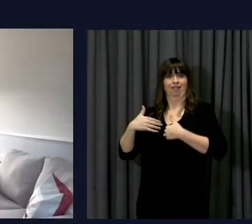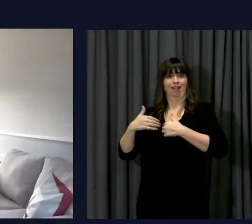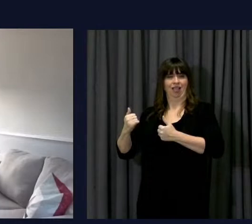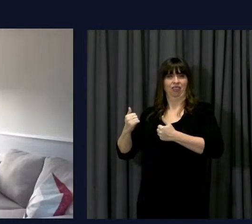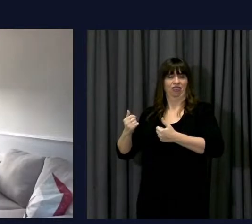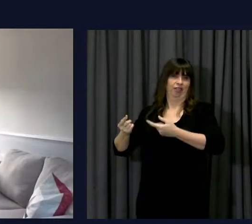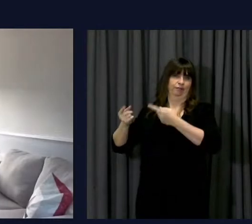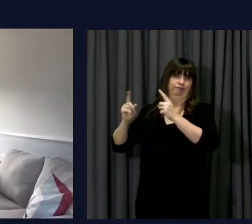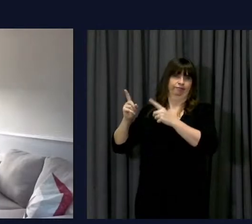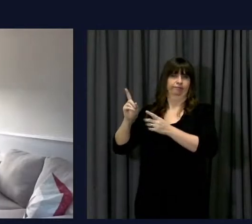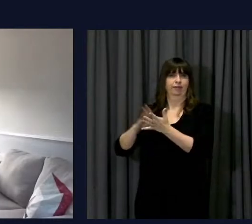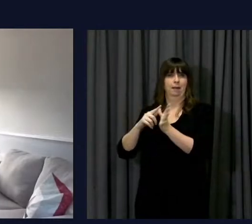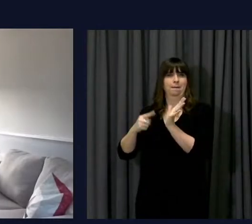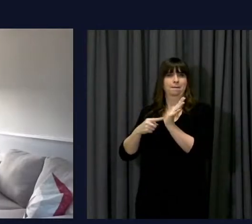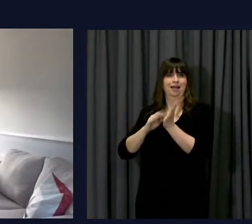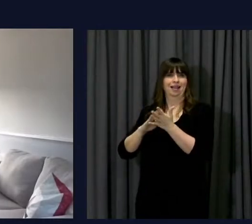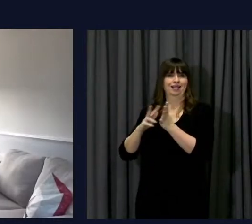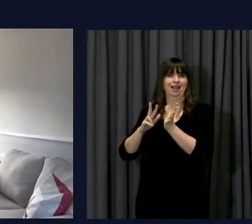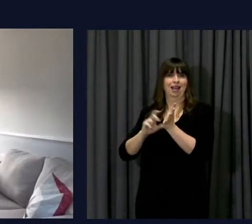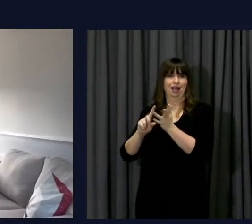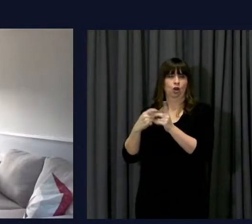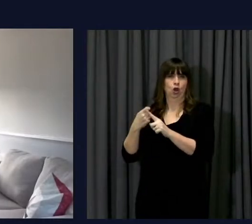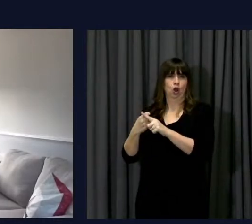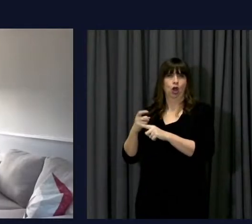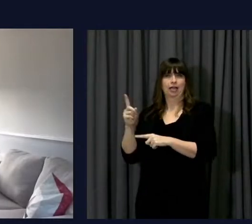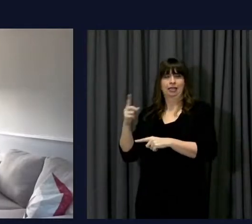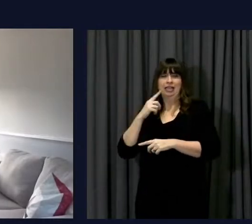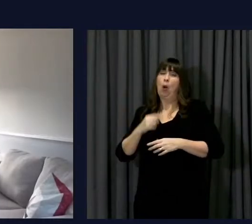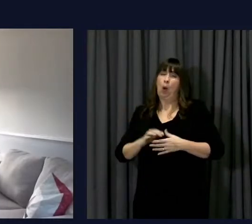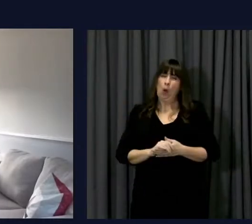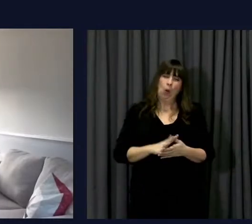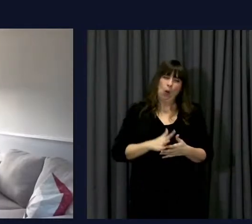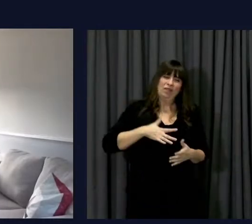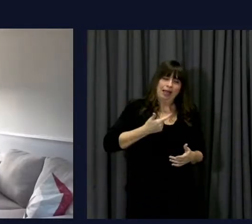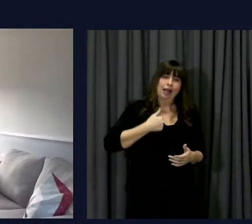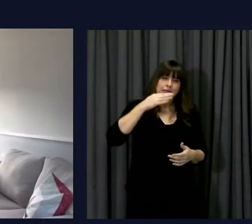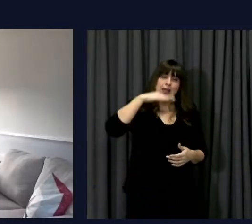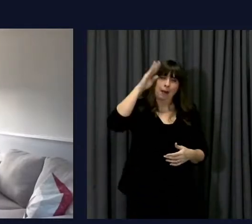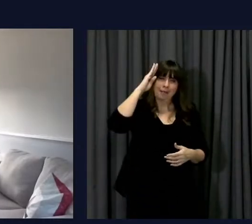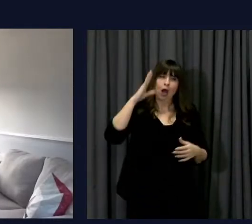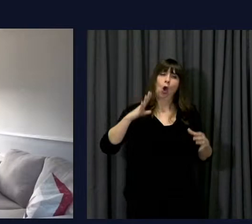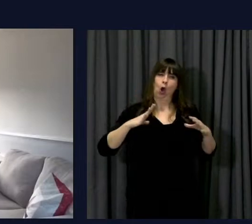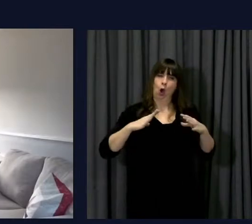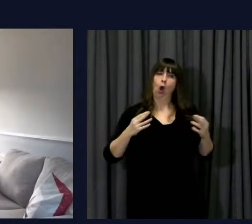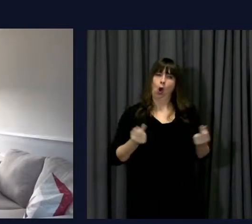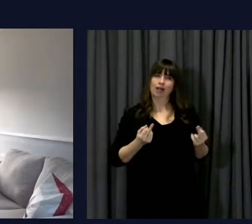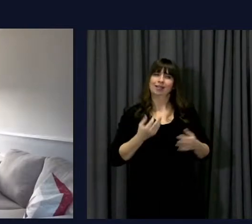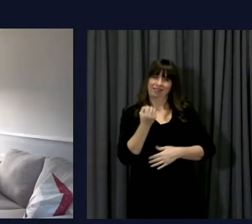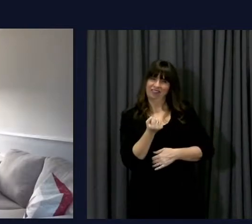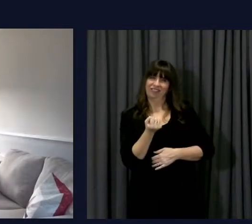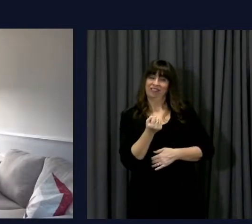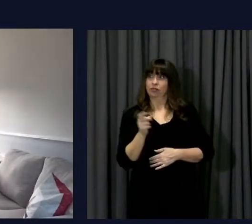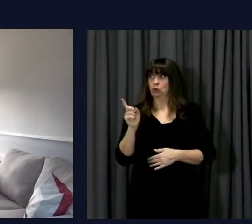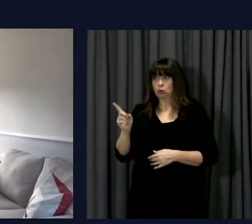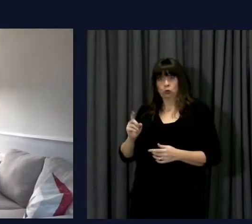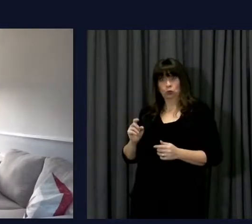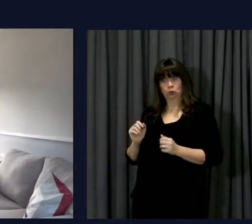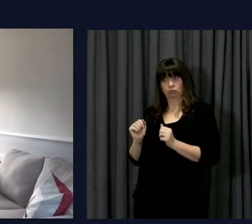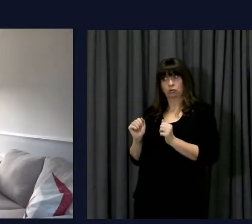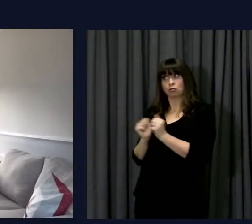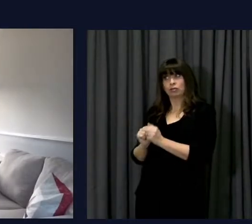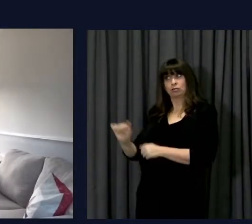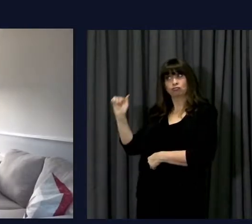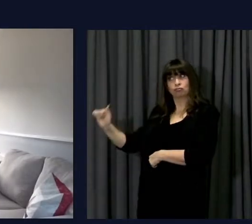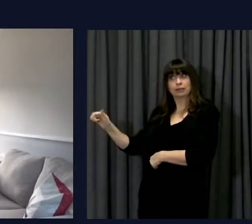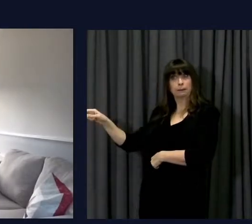he is optimistic about the prospect of people being able to enjoy a holiday in the summer. Would you agree with this sentiment? And has the Welsh